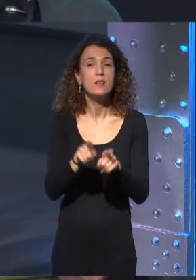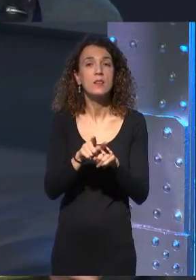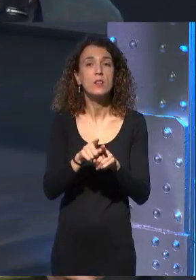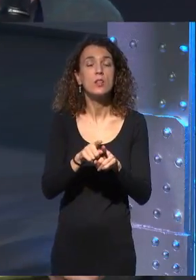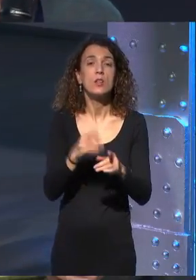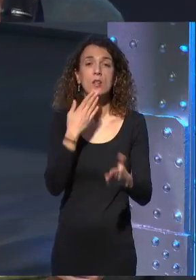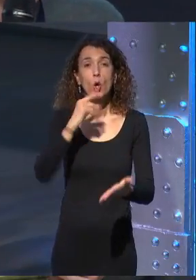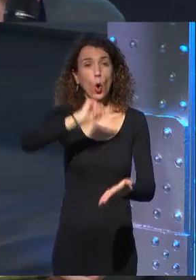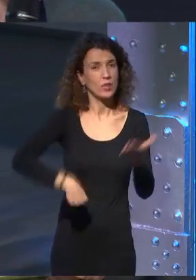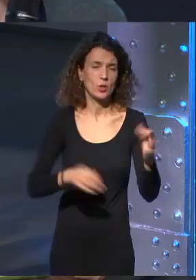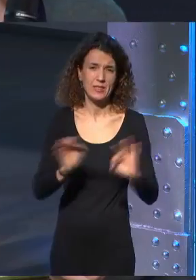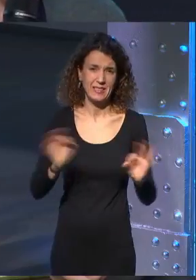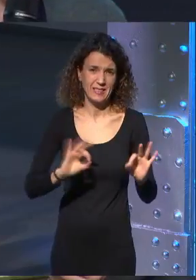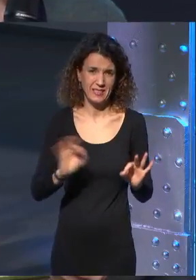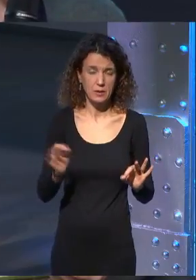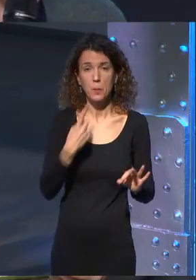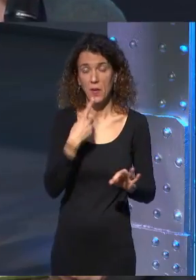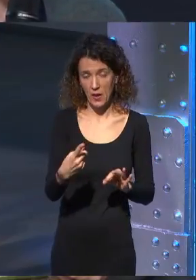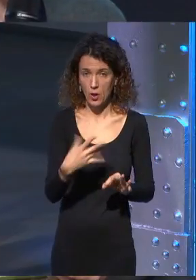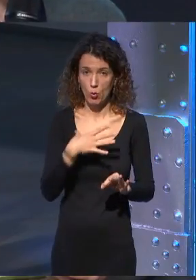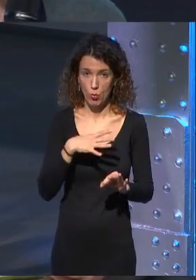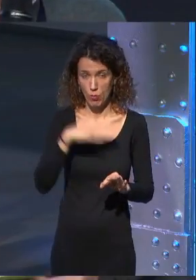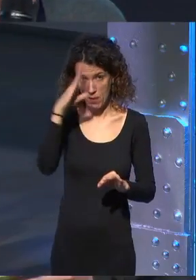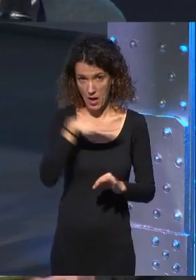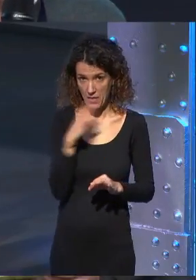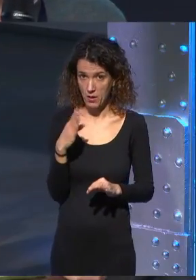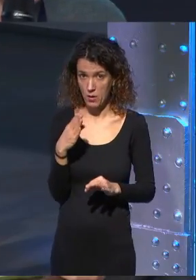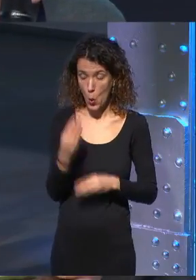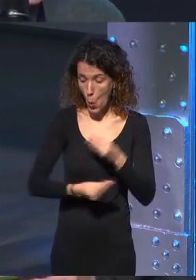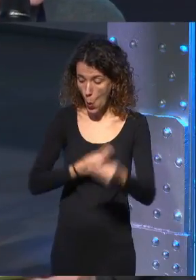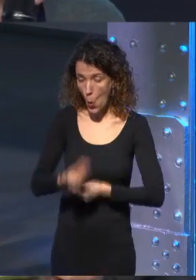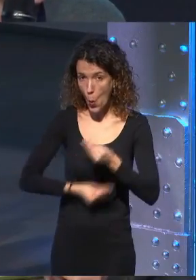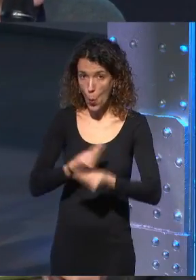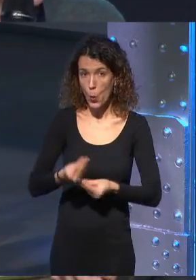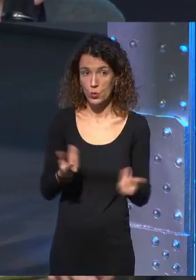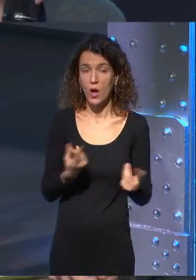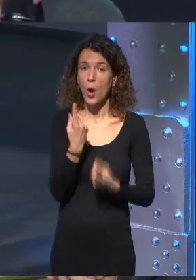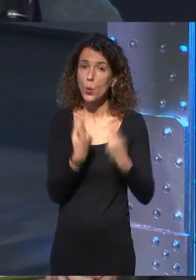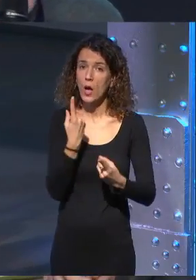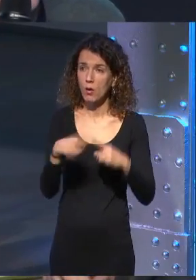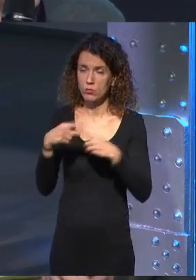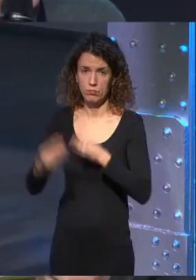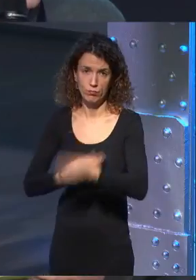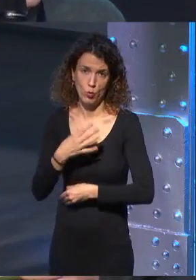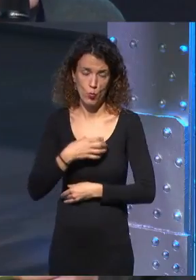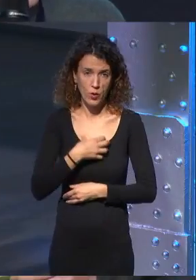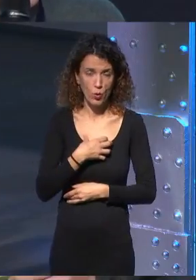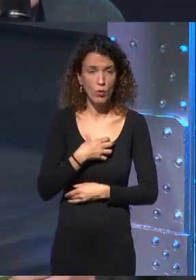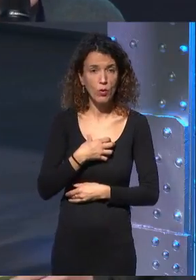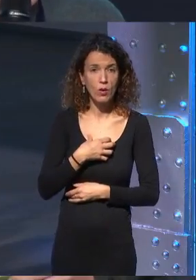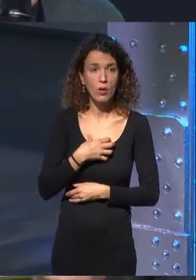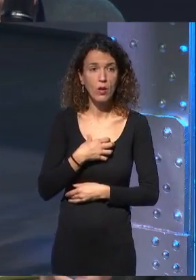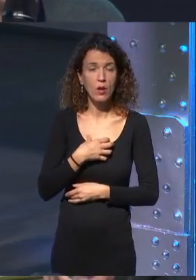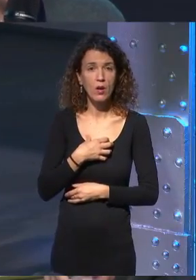obviously. But they didn't give me any contract or anything, but they told me that I couldn't use it for